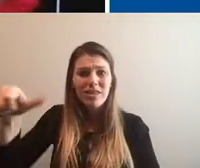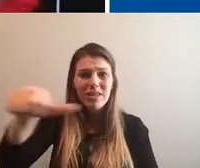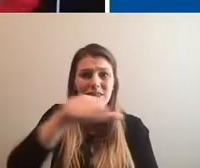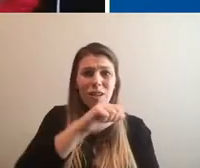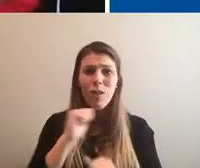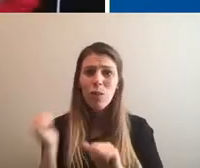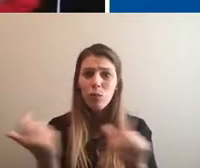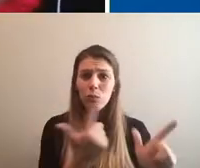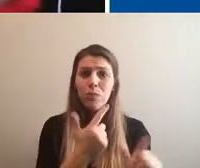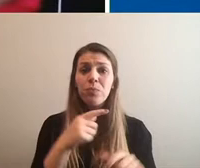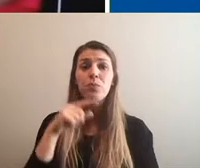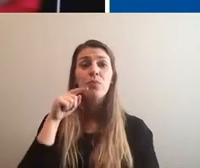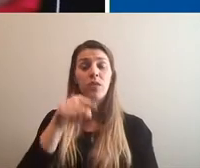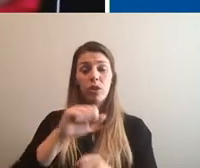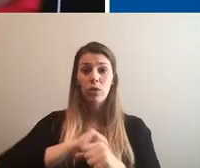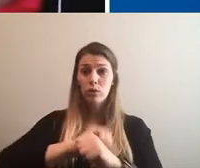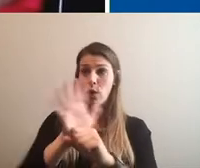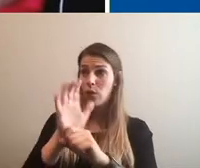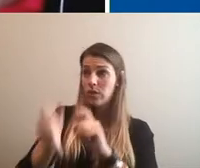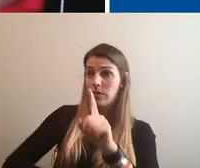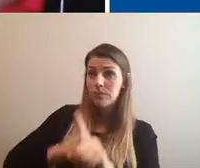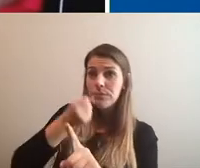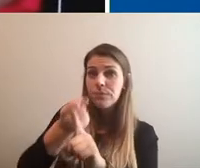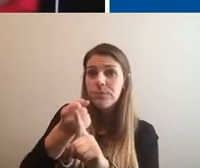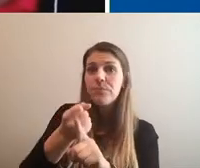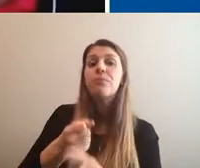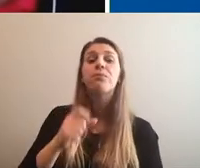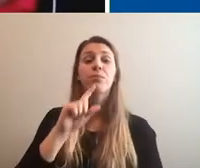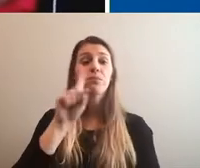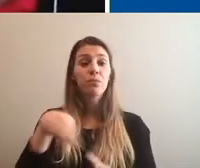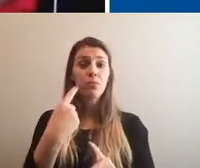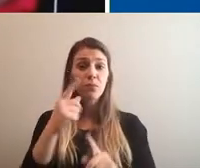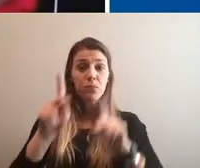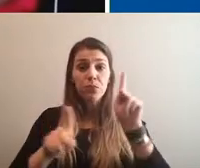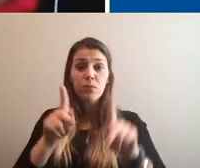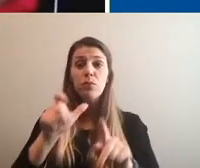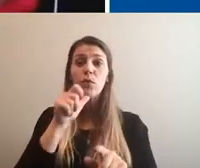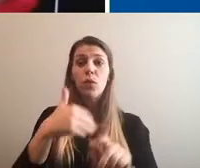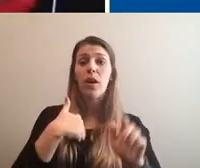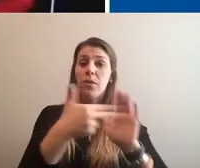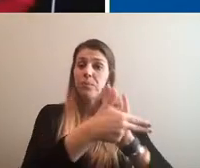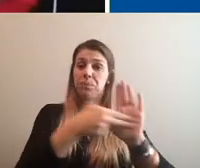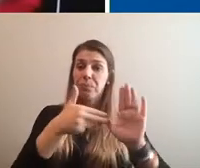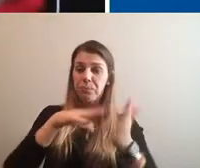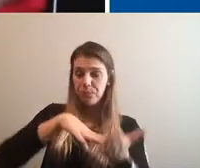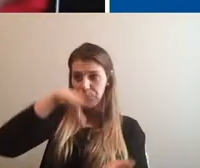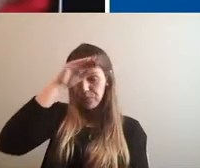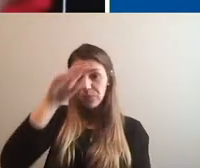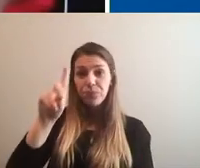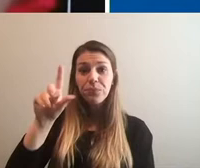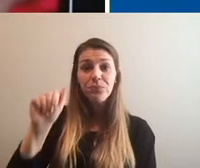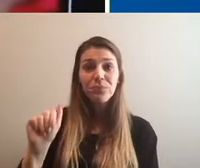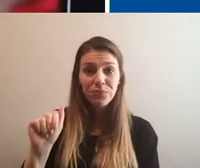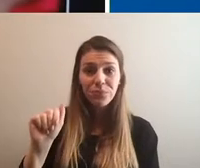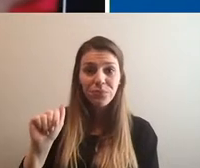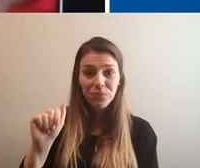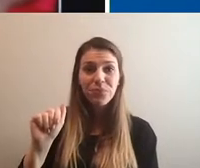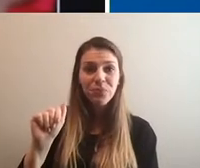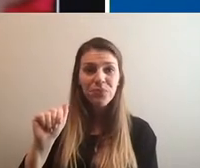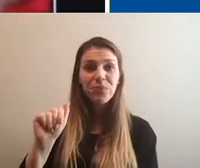When the pandemic started, only people with the label learning disability on